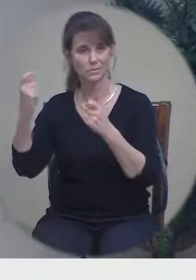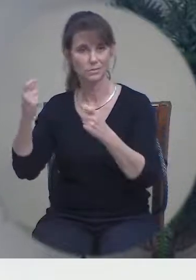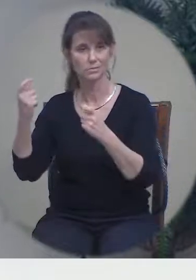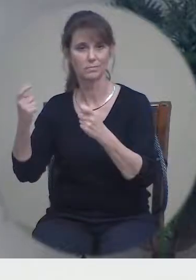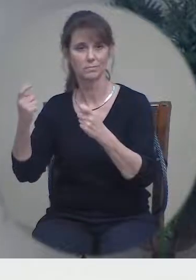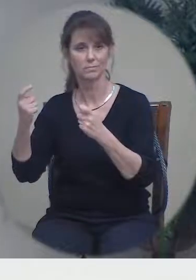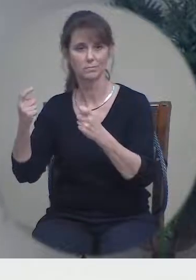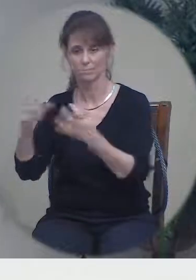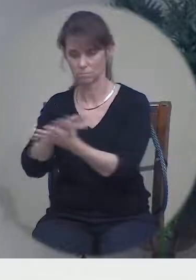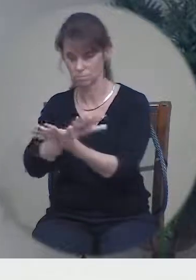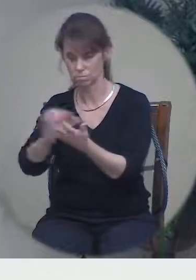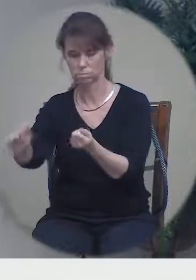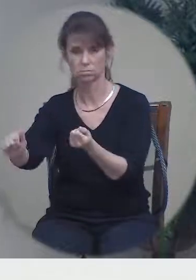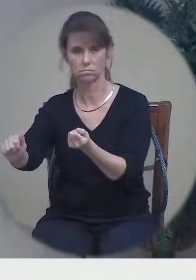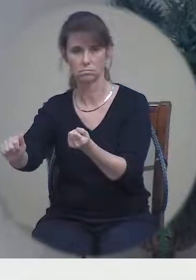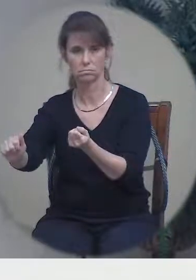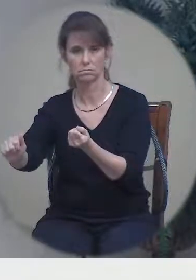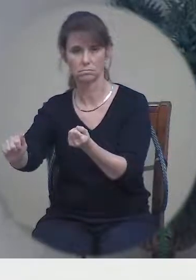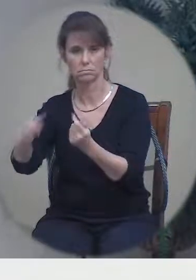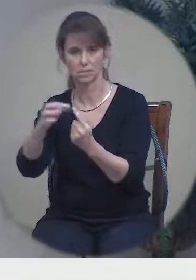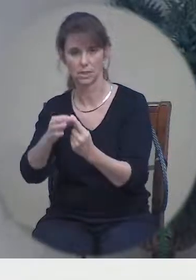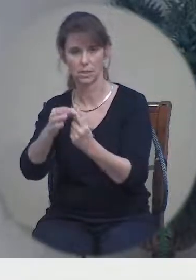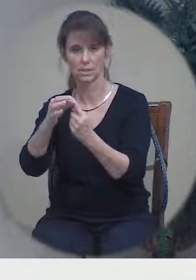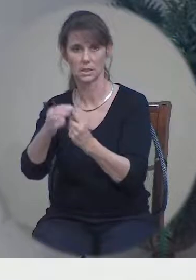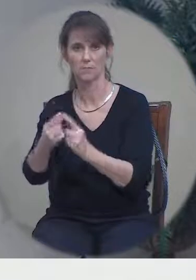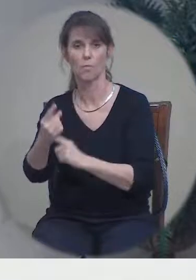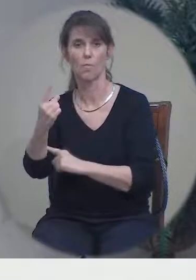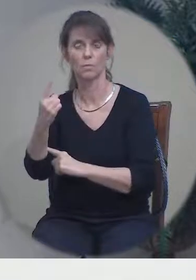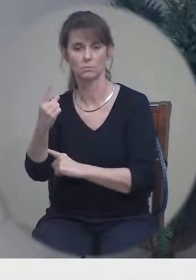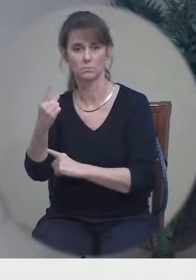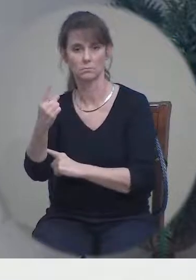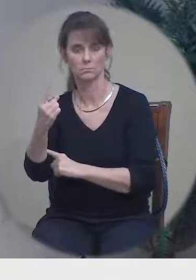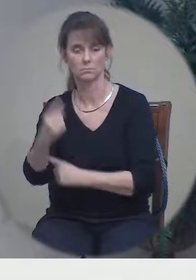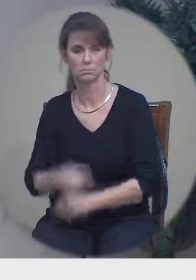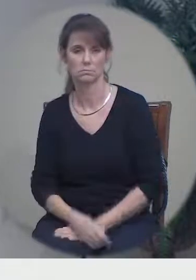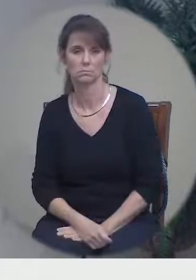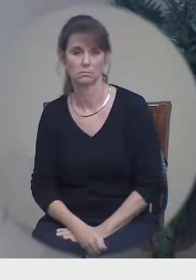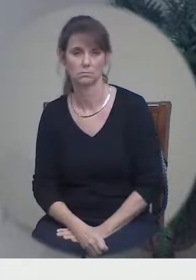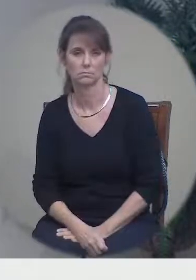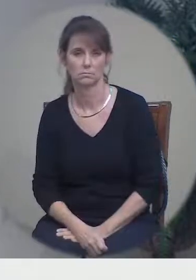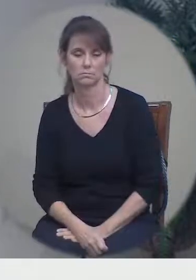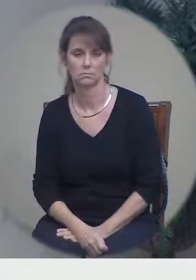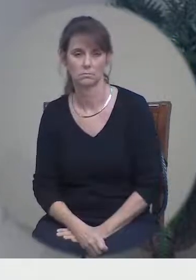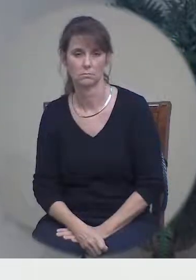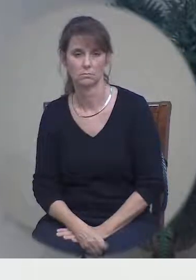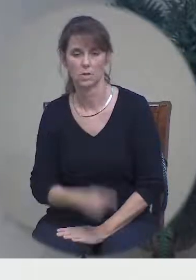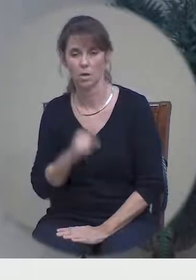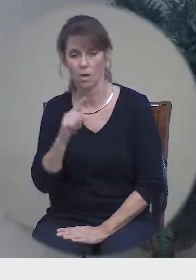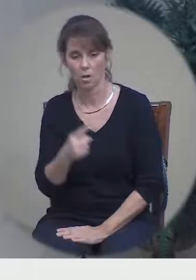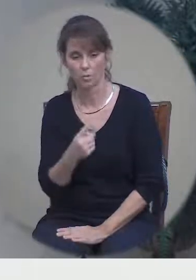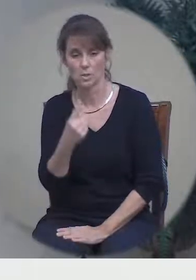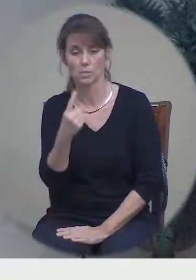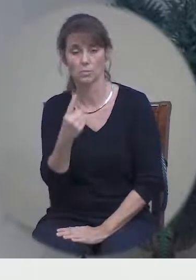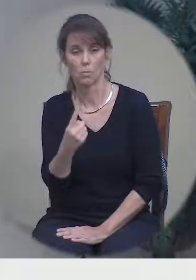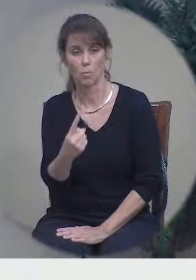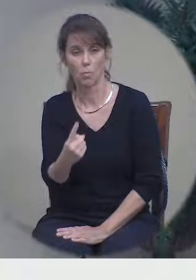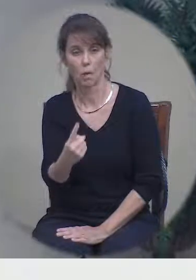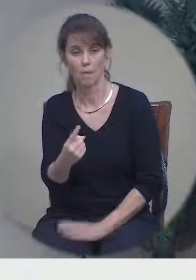Everything is taken except for one servant who's left alive to bear the tale.